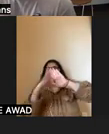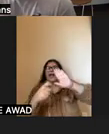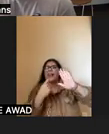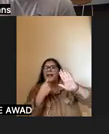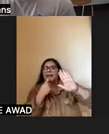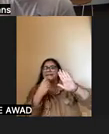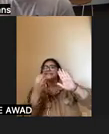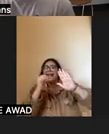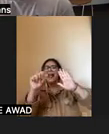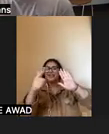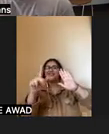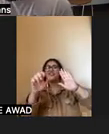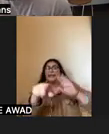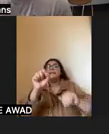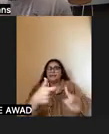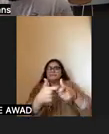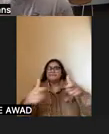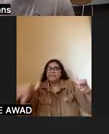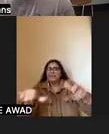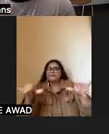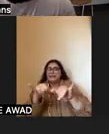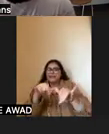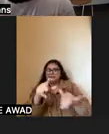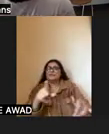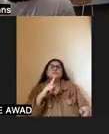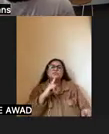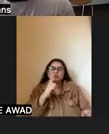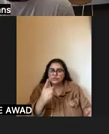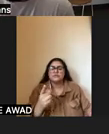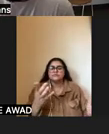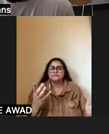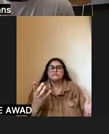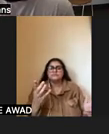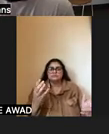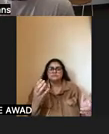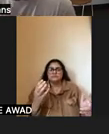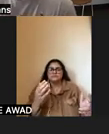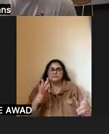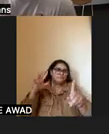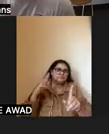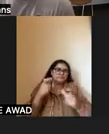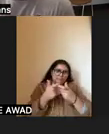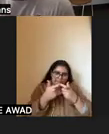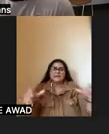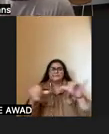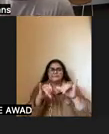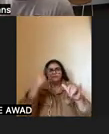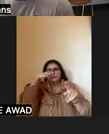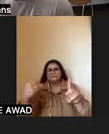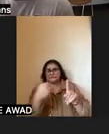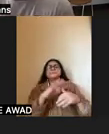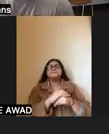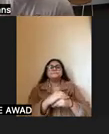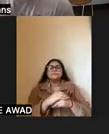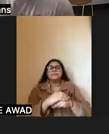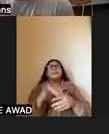that big. So this is like a really kind of dramatic catch for these guys. But yeah, this is kind of the gist of